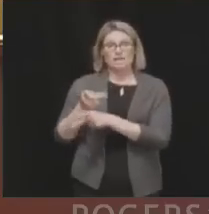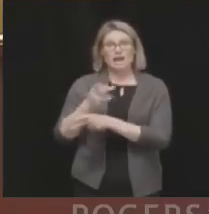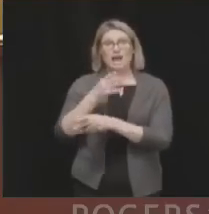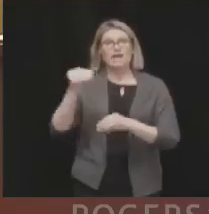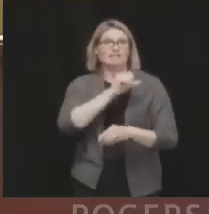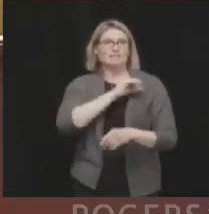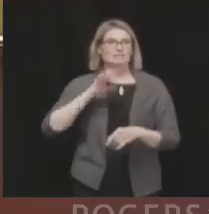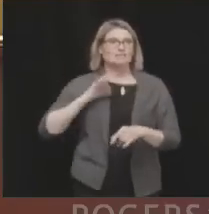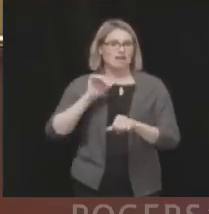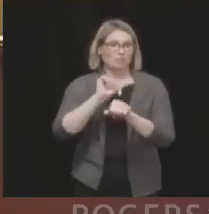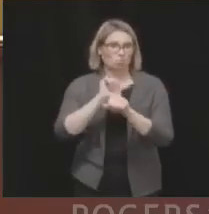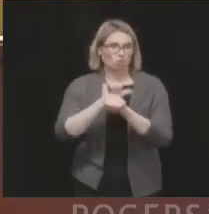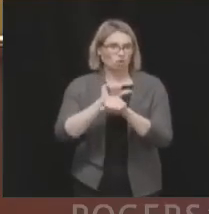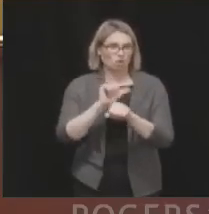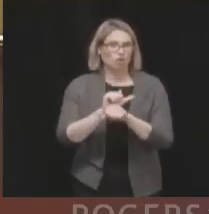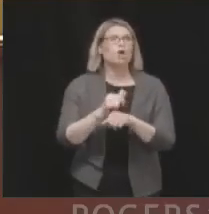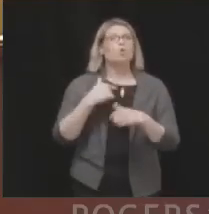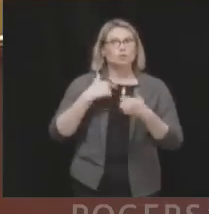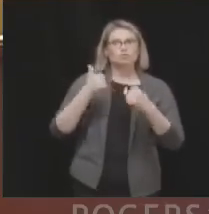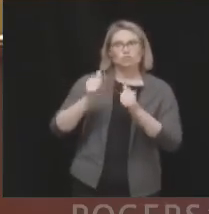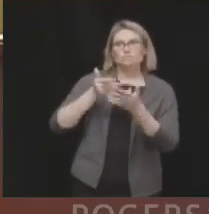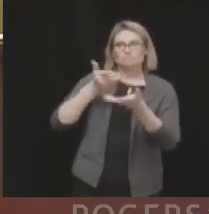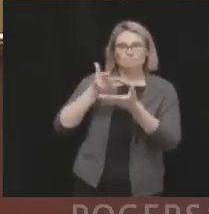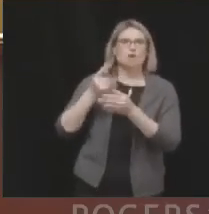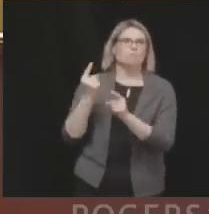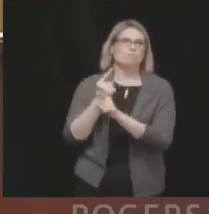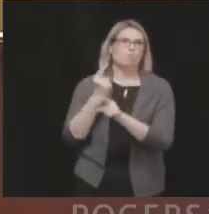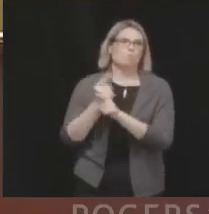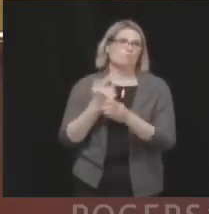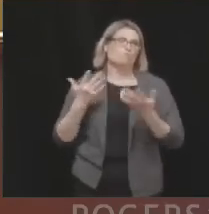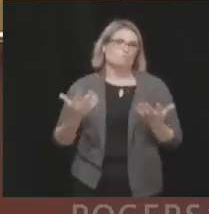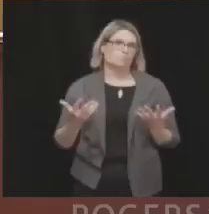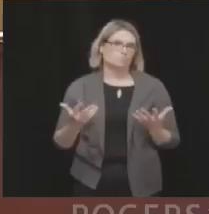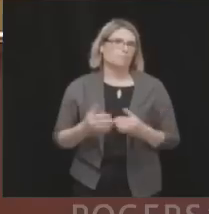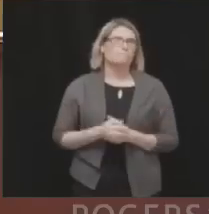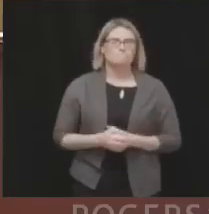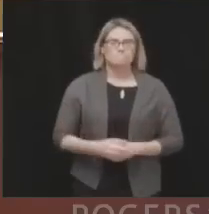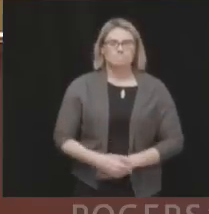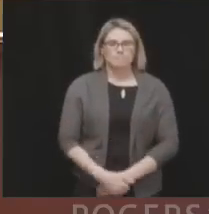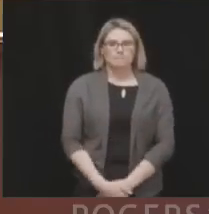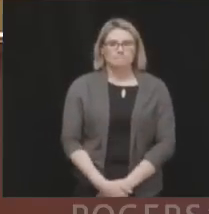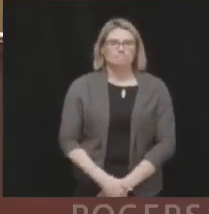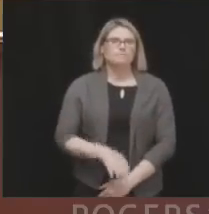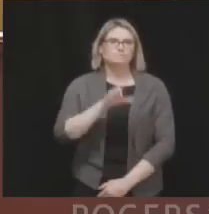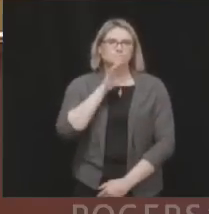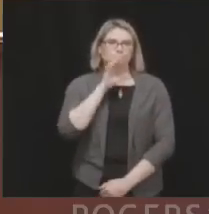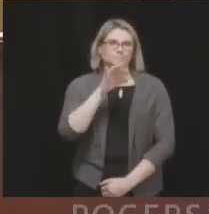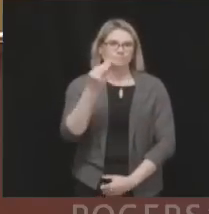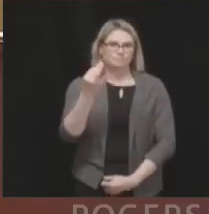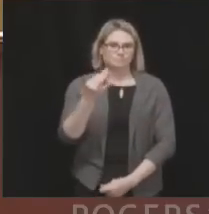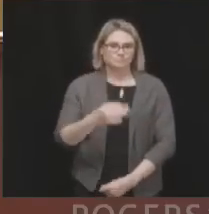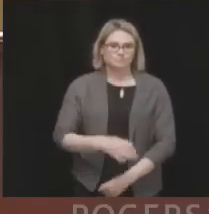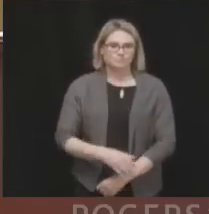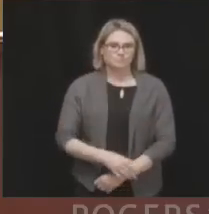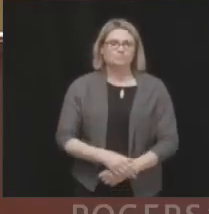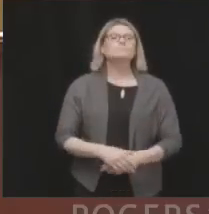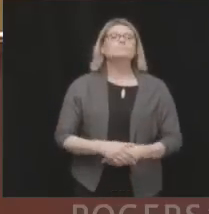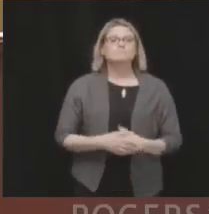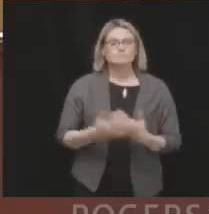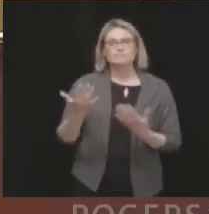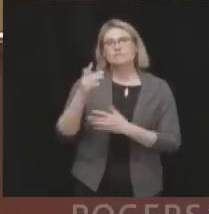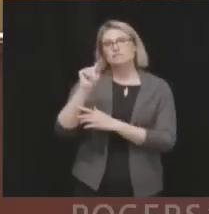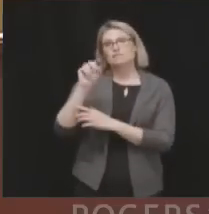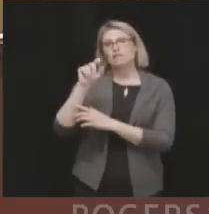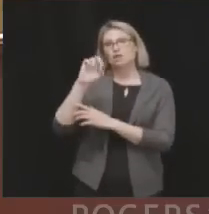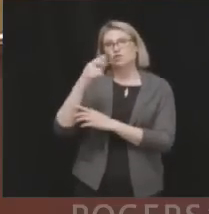leaders, and it's specifically about Phase 4. Premier, you said that these would likely not